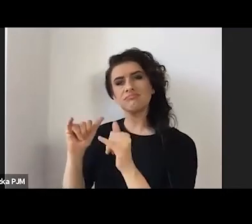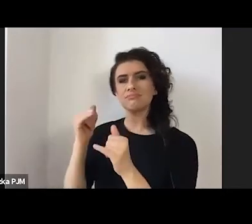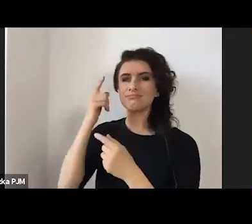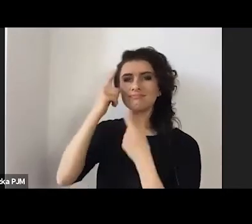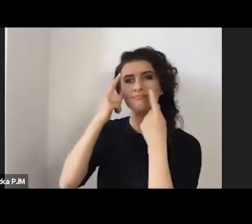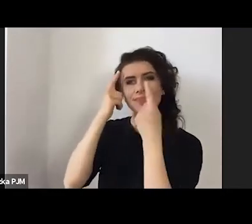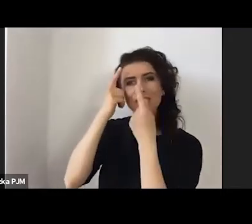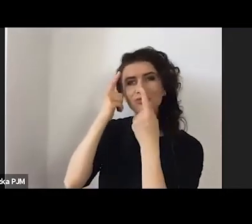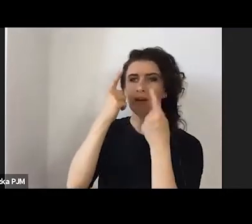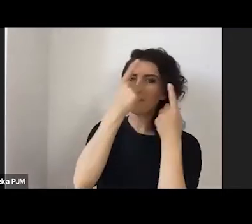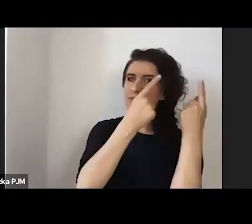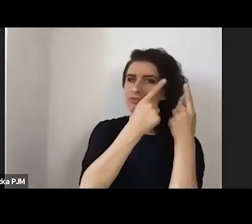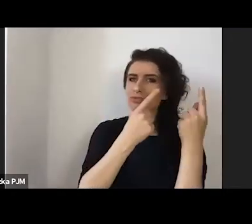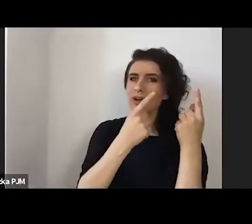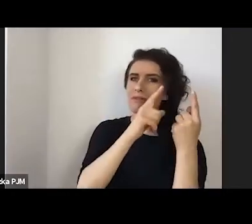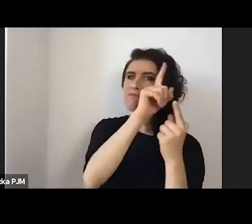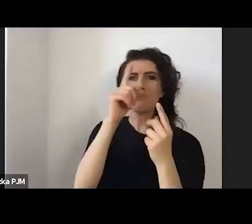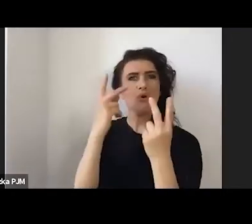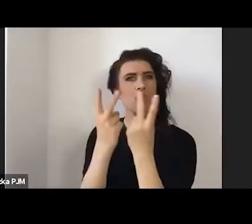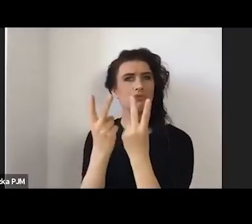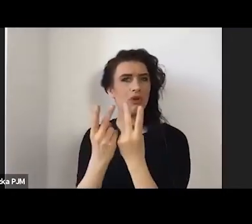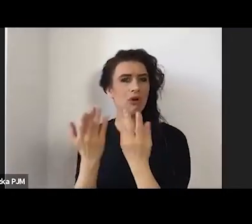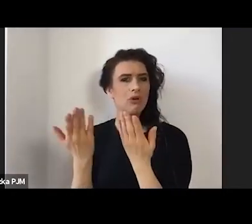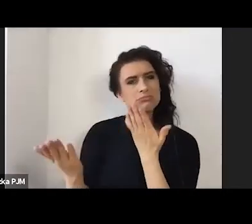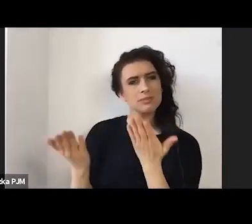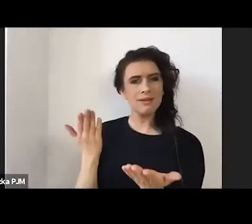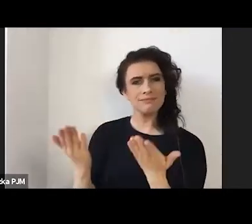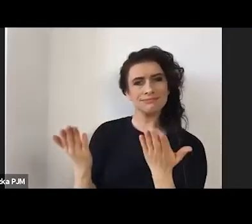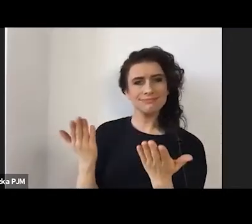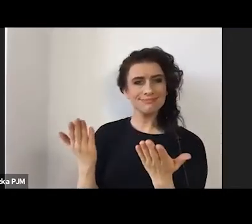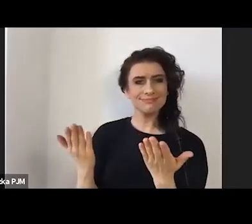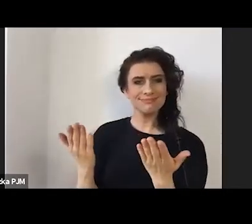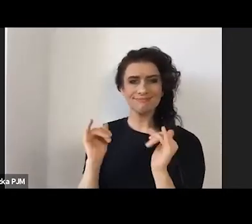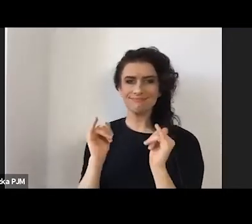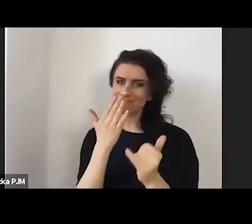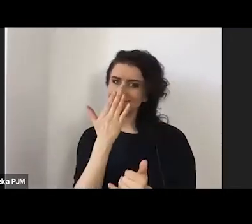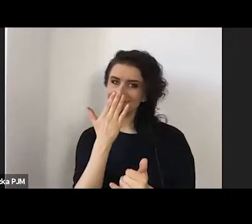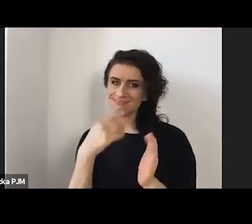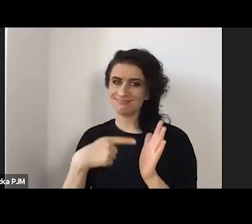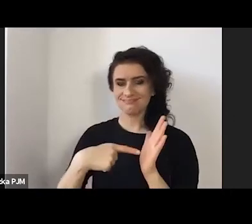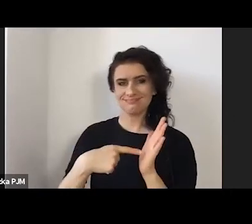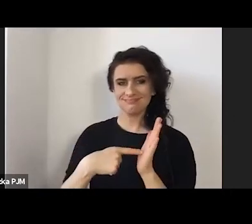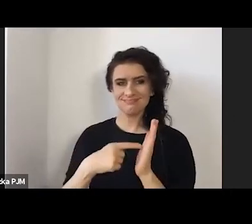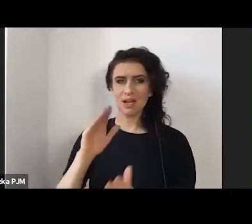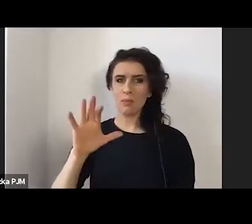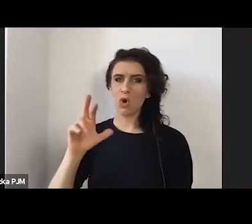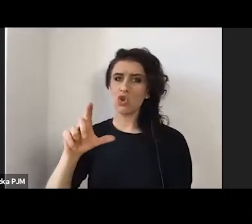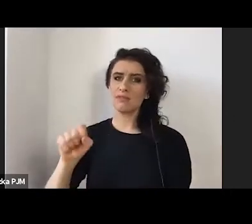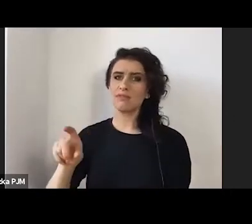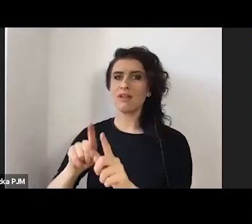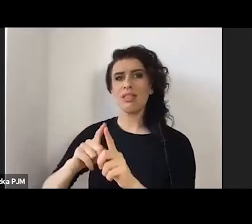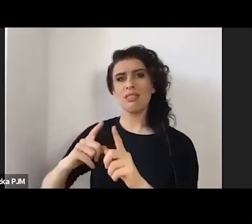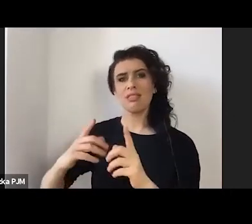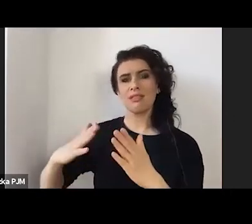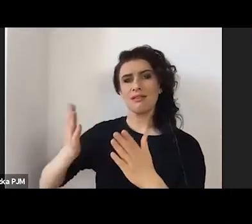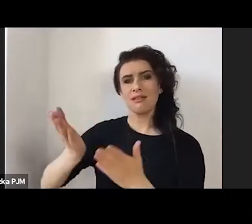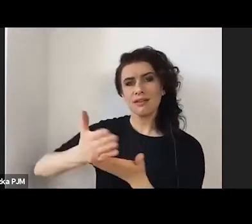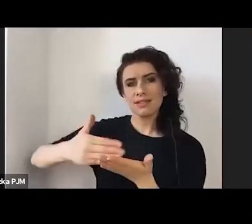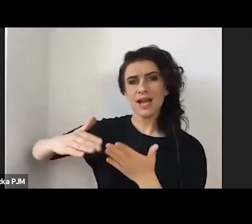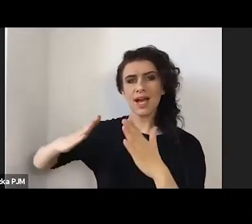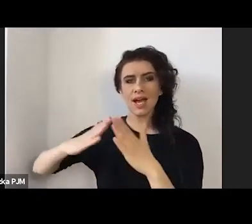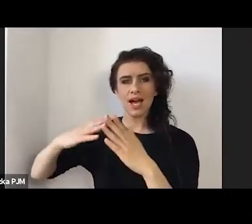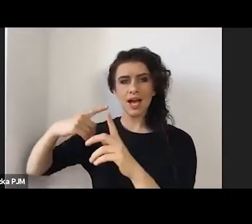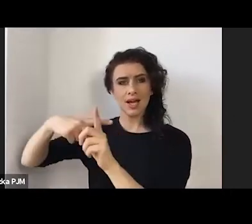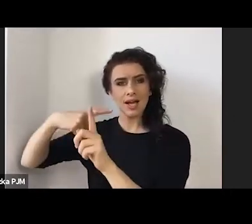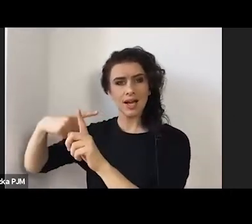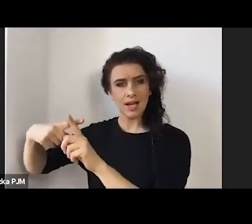Bolivia, please let me know if I'm correct, is also Catholic country as Poland. Now in Poland, we have very